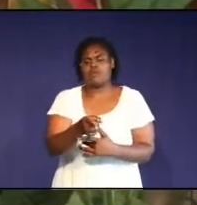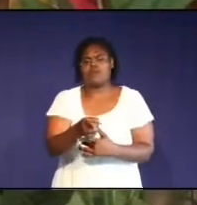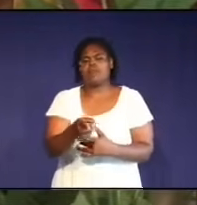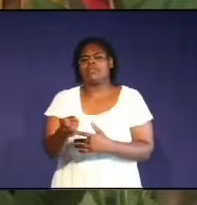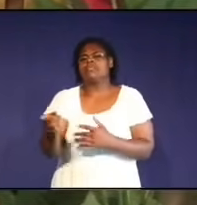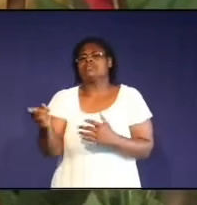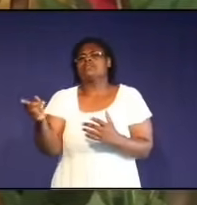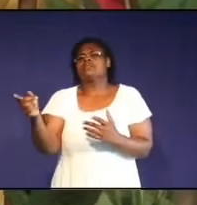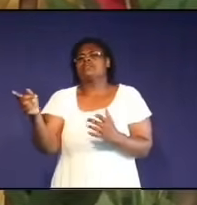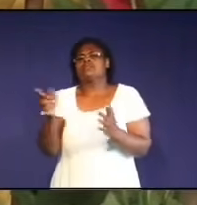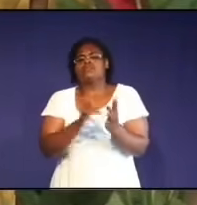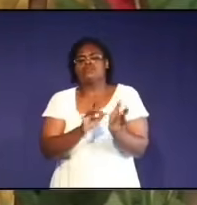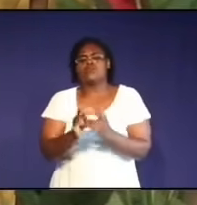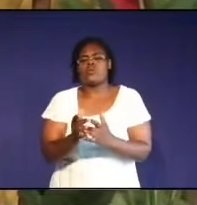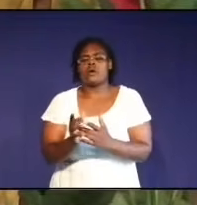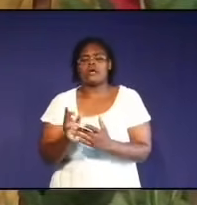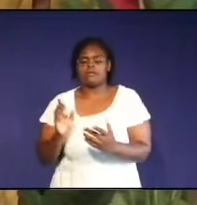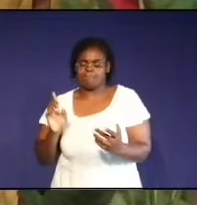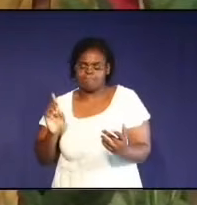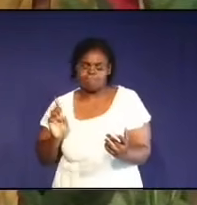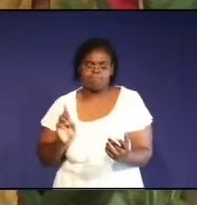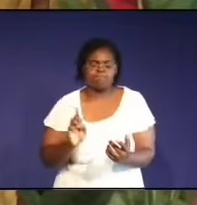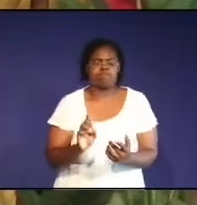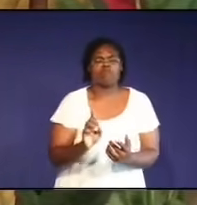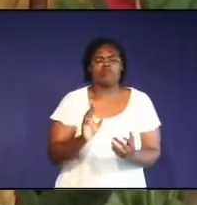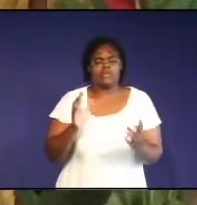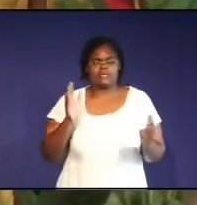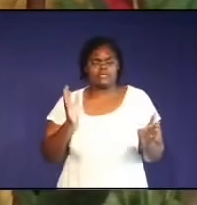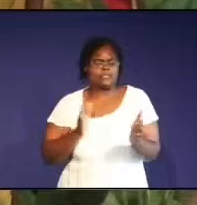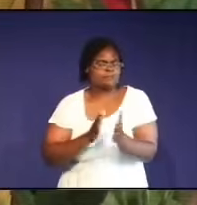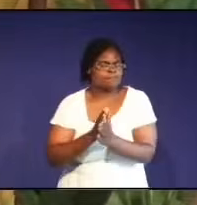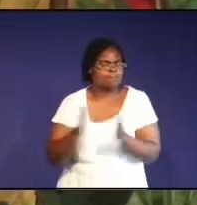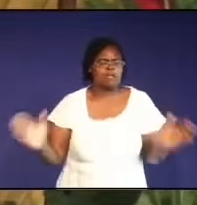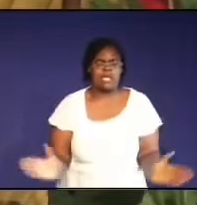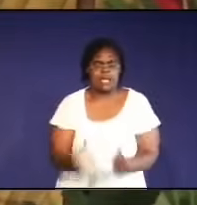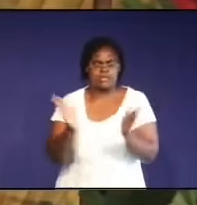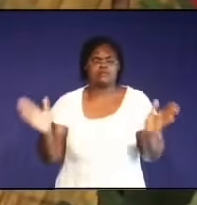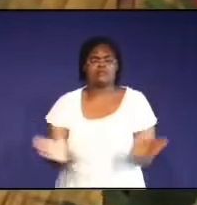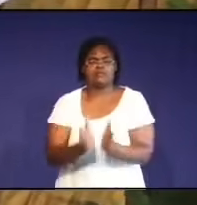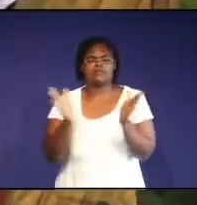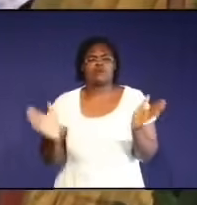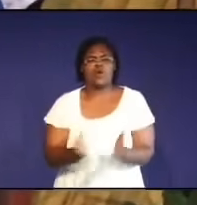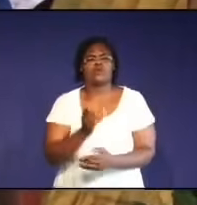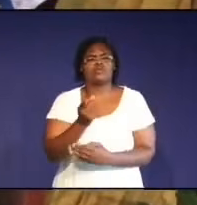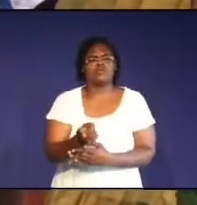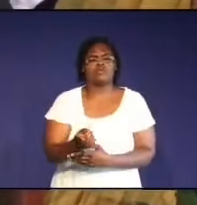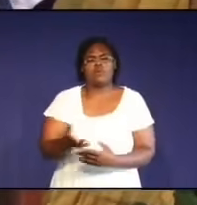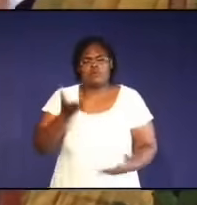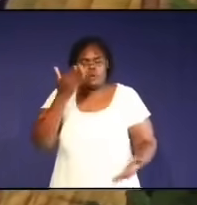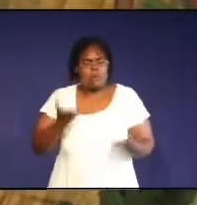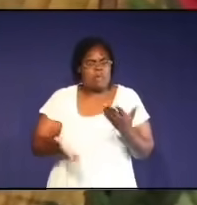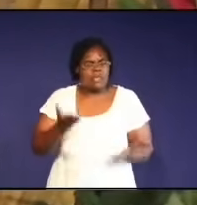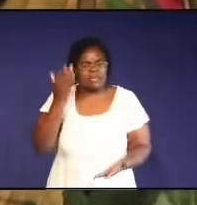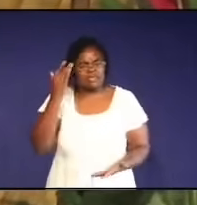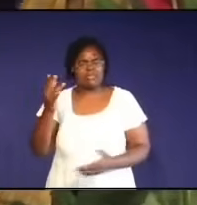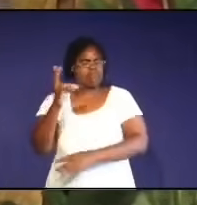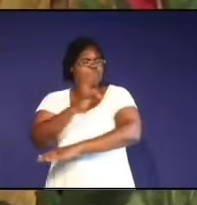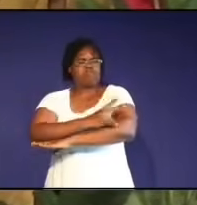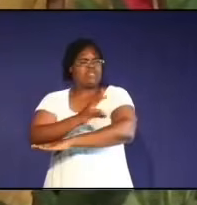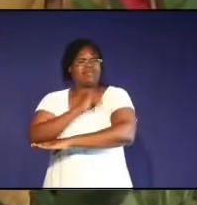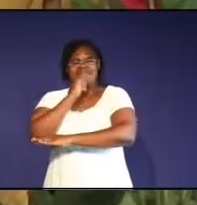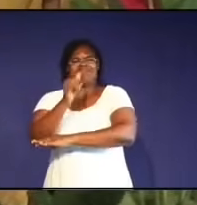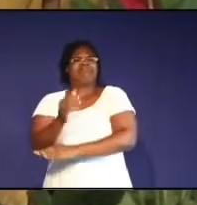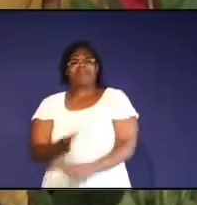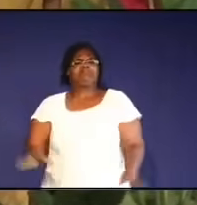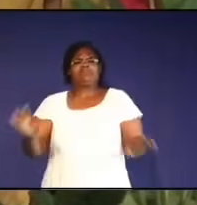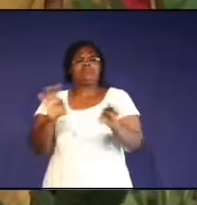never thought you had to obey God's Ten Commandments. Maybe you never thought the seventh day Sabbath was important.